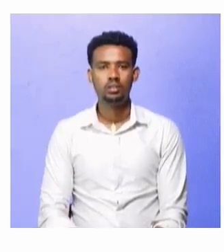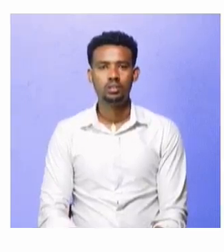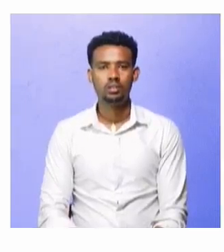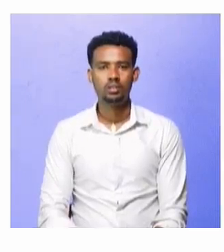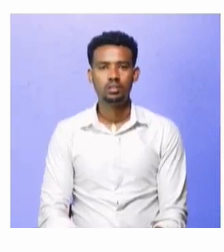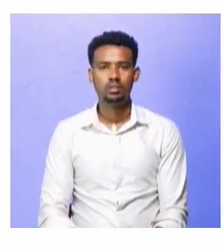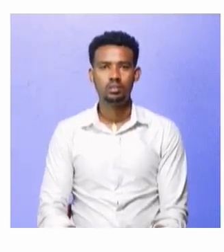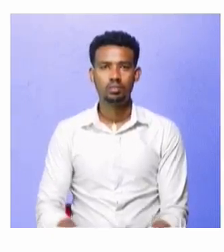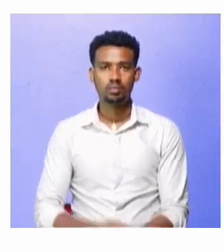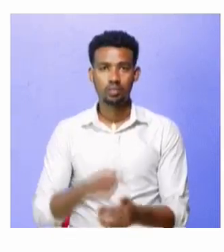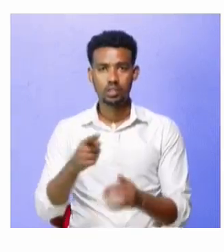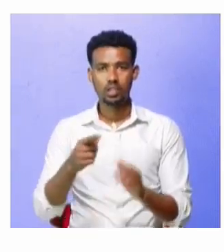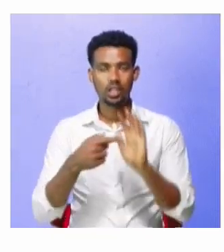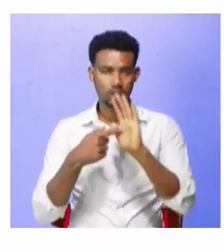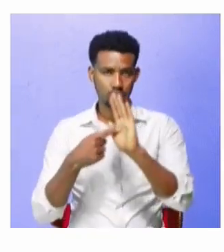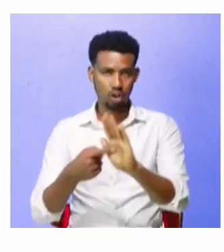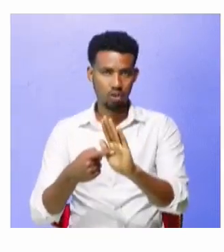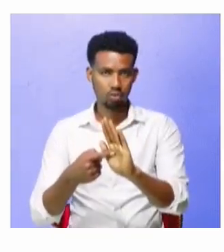that show